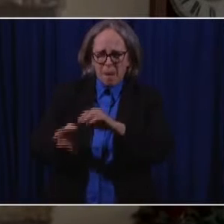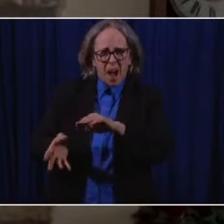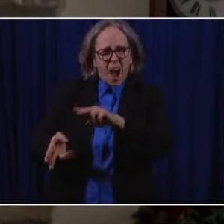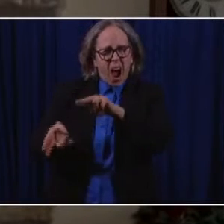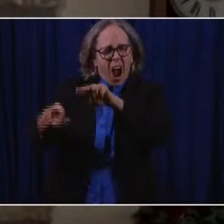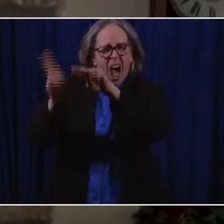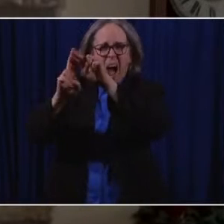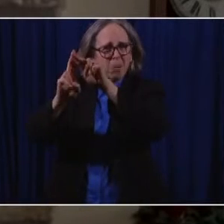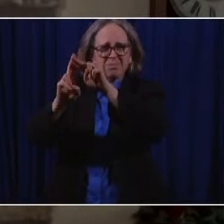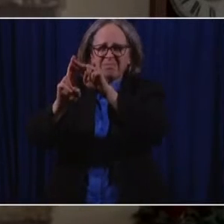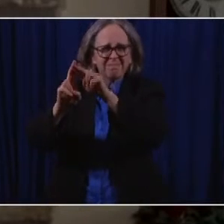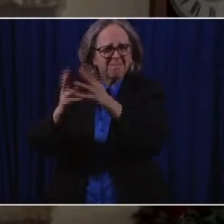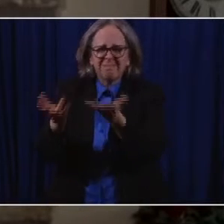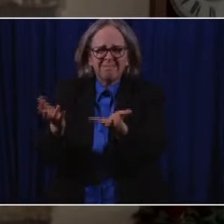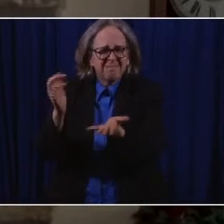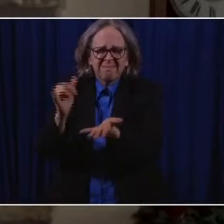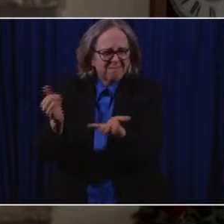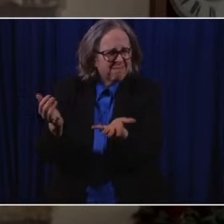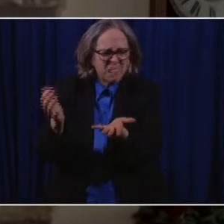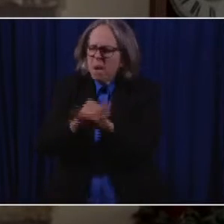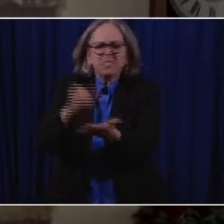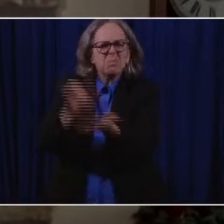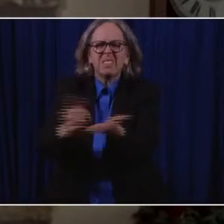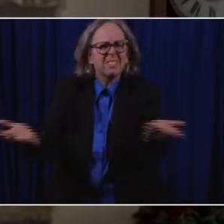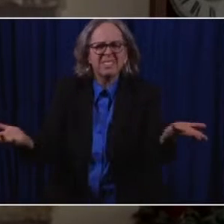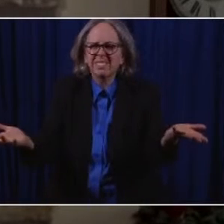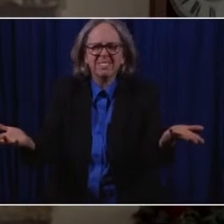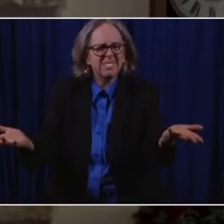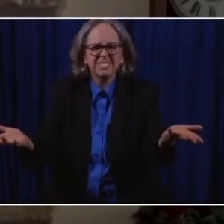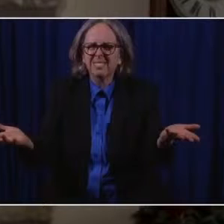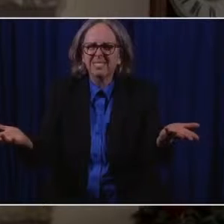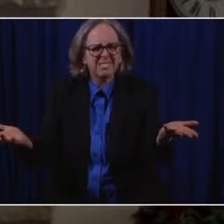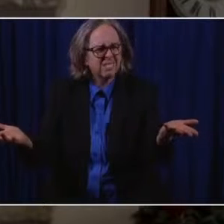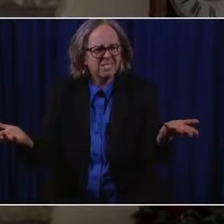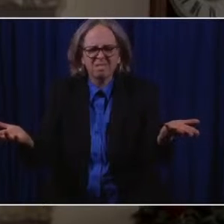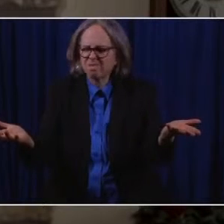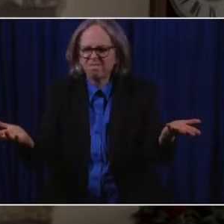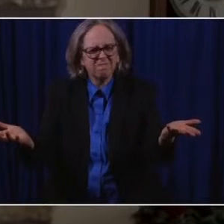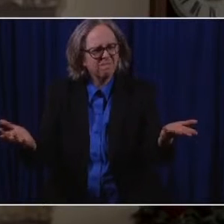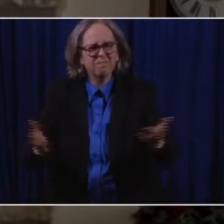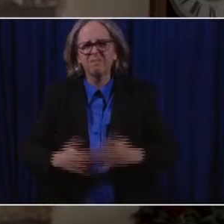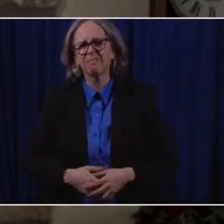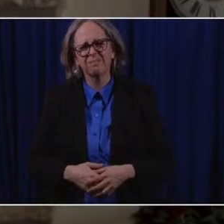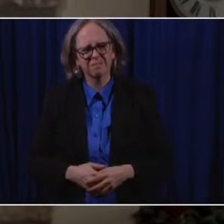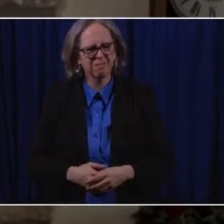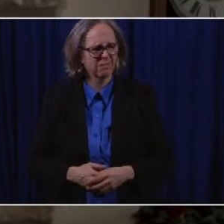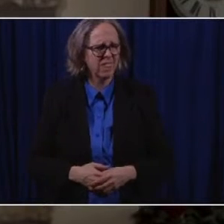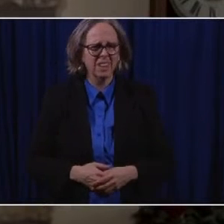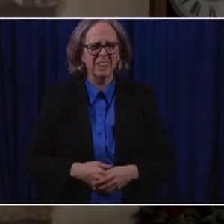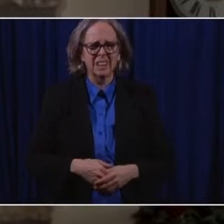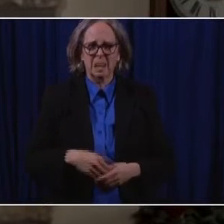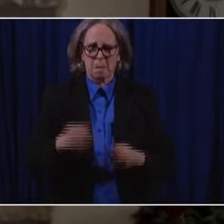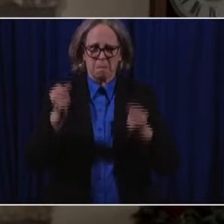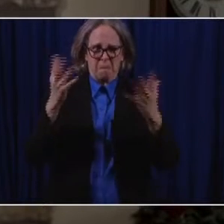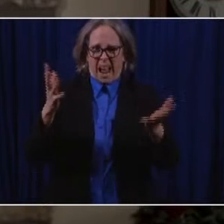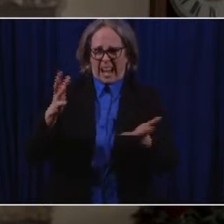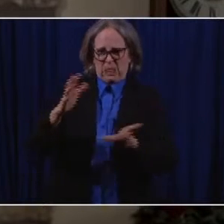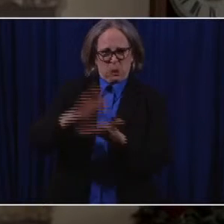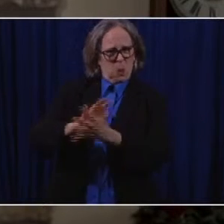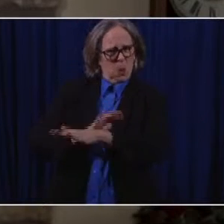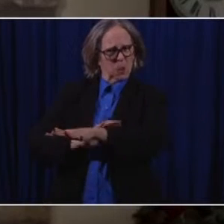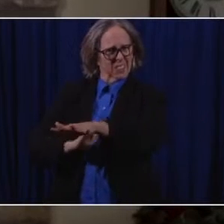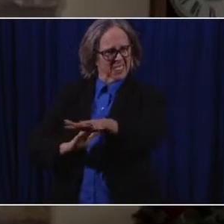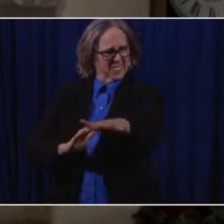today. Even schools that make a decision, we're going to stay open. Many of them are having to close, as you saw. And these